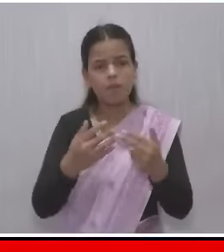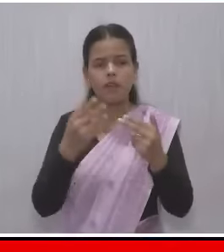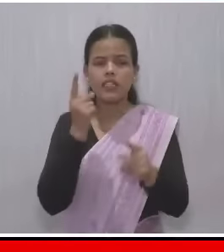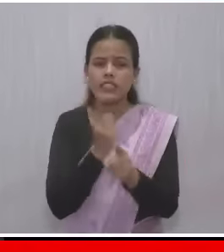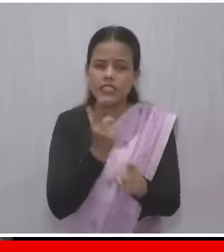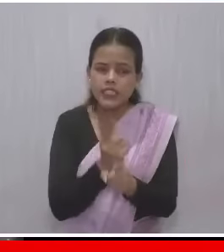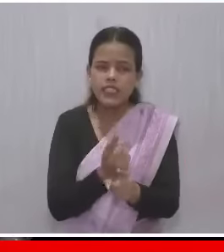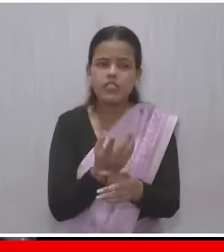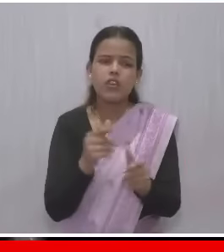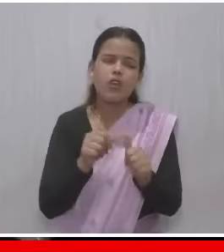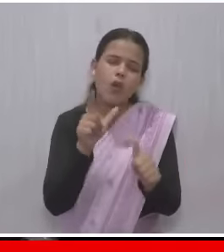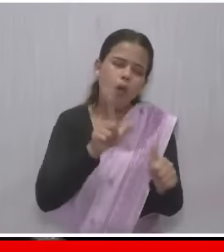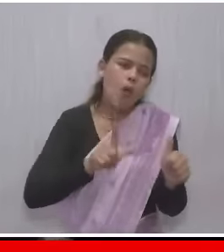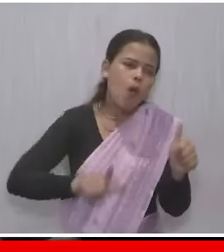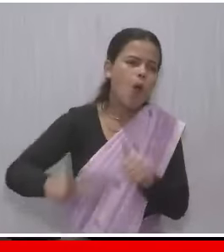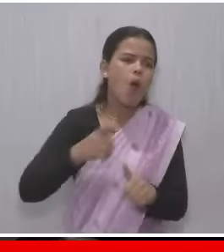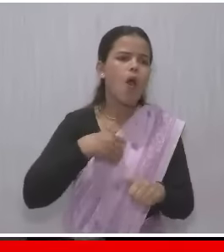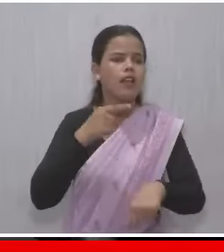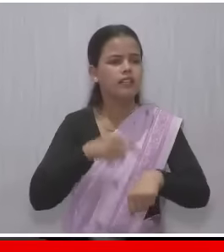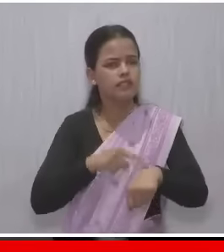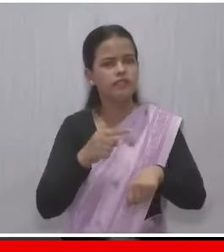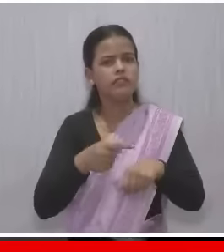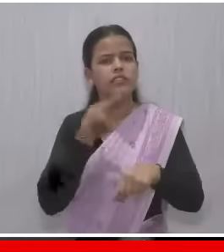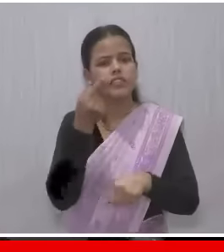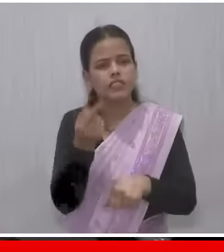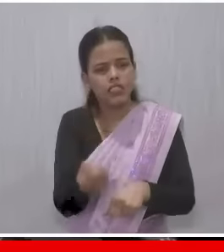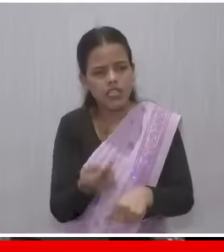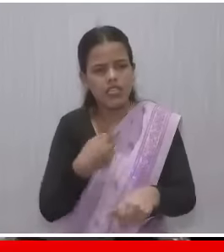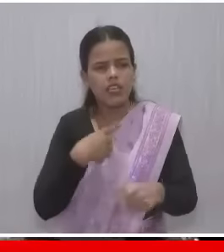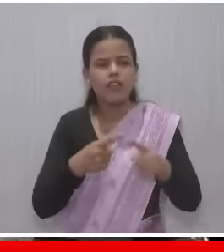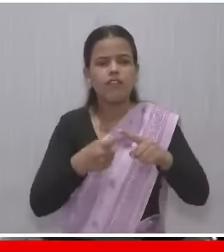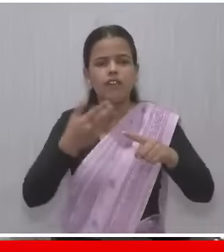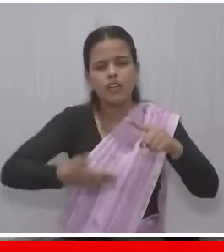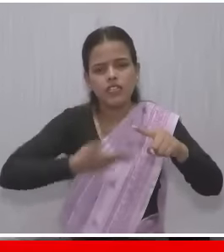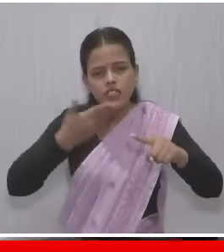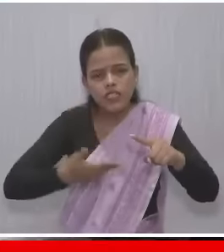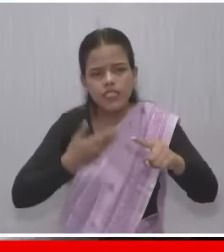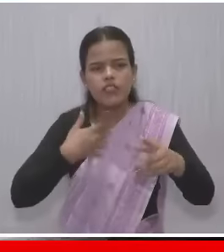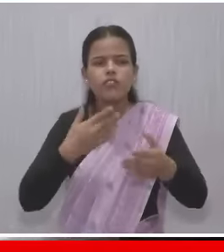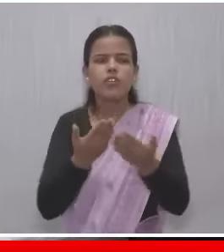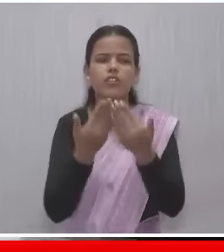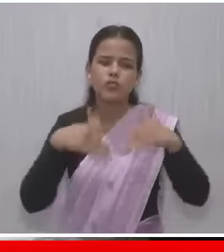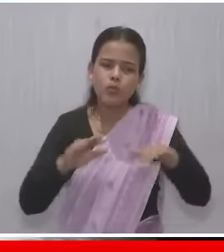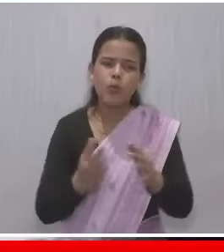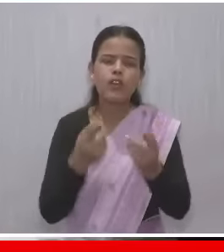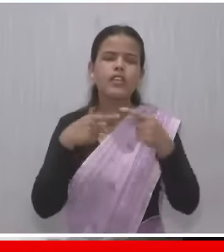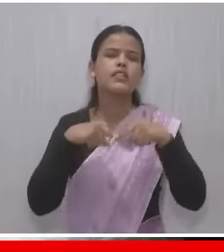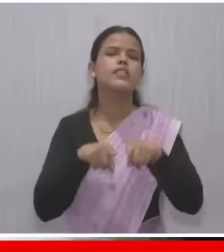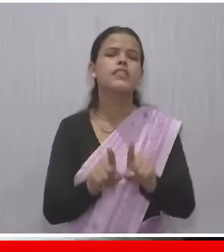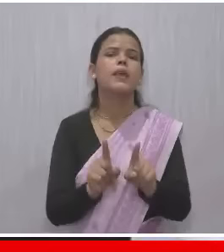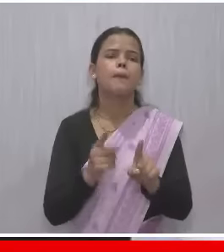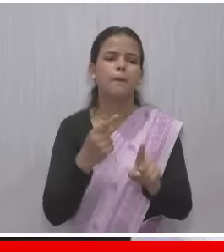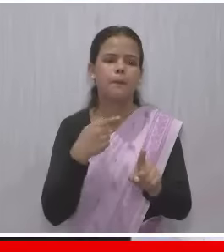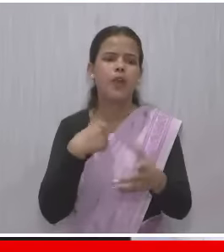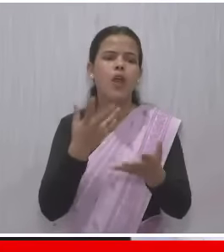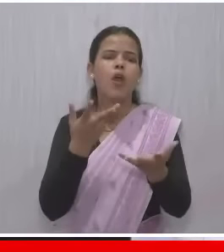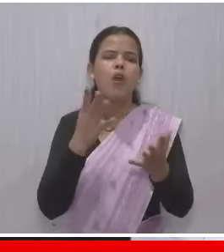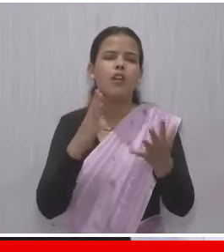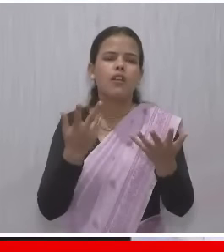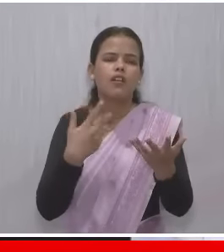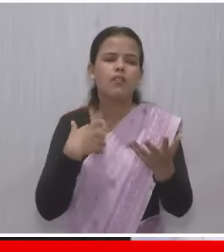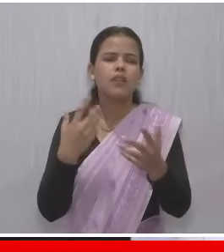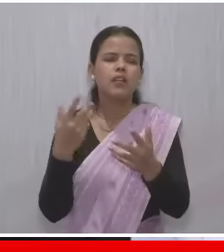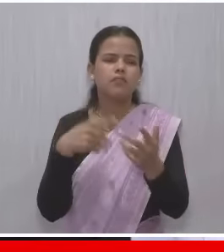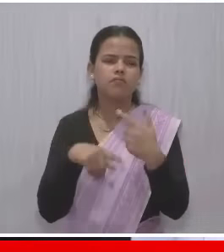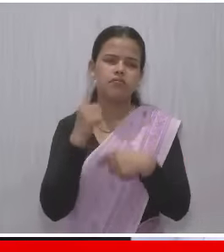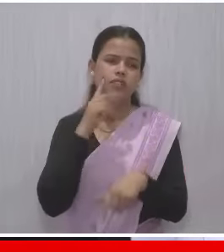to get trained to counsel their students. So personalized counseling is very important. And that comes when